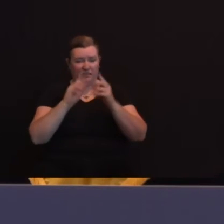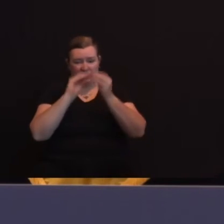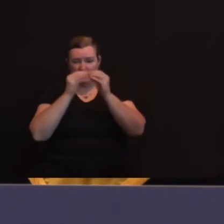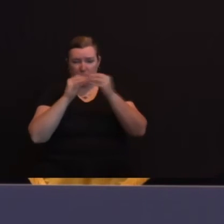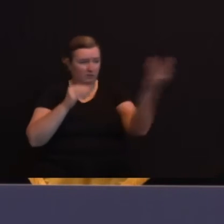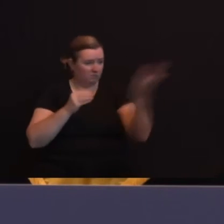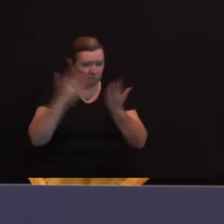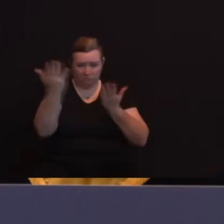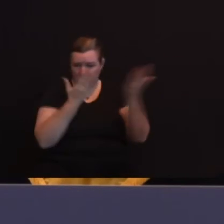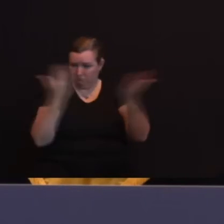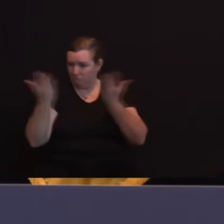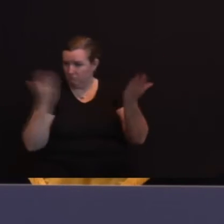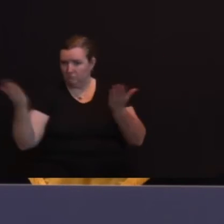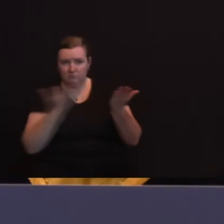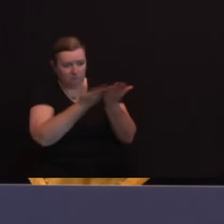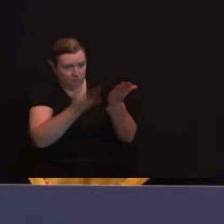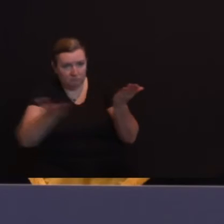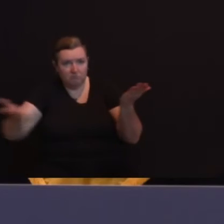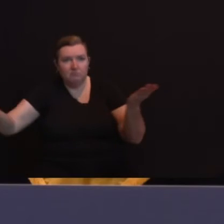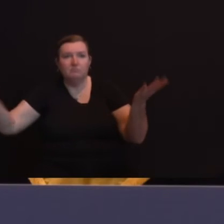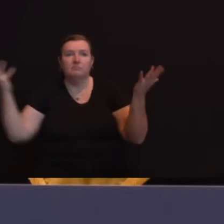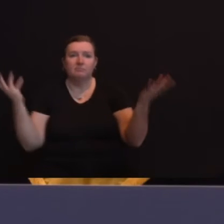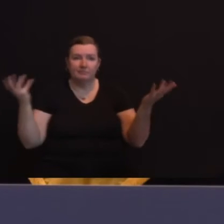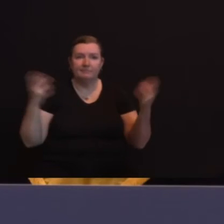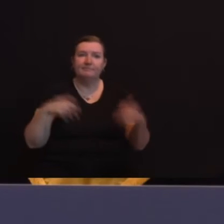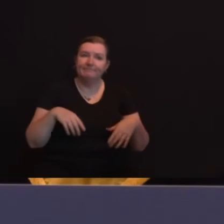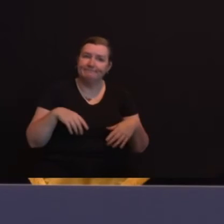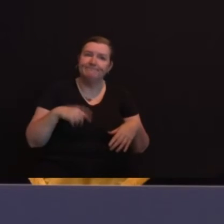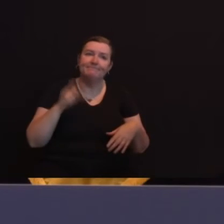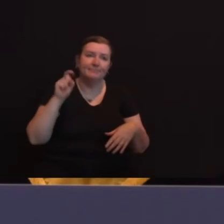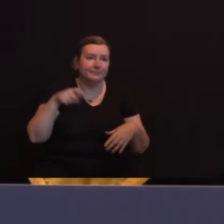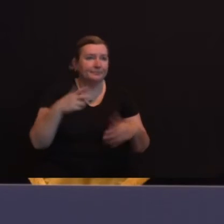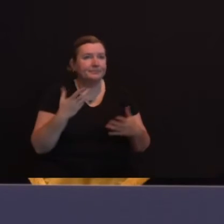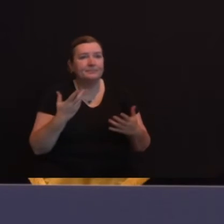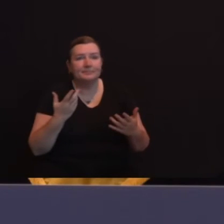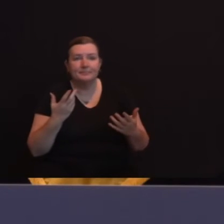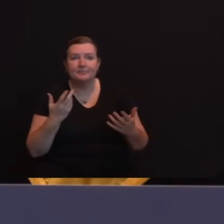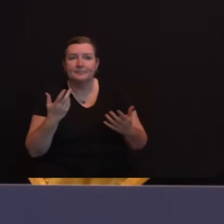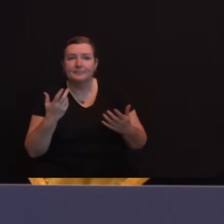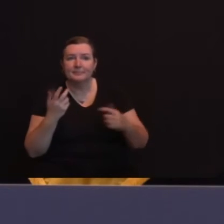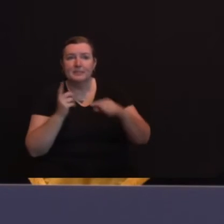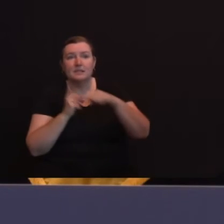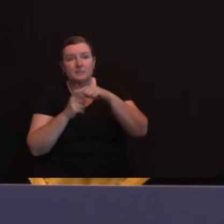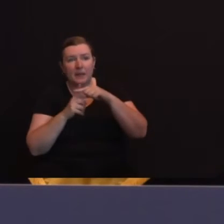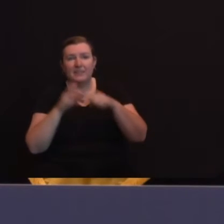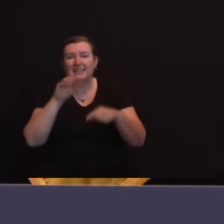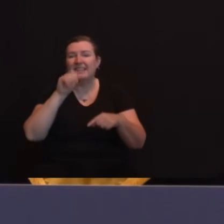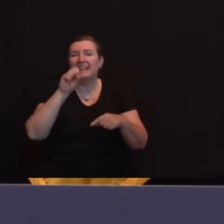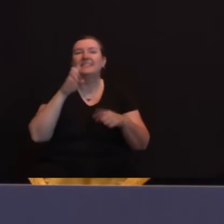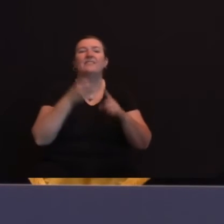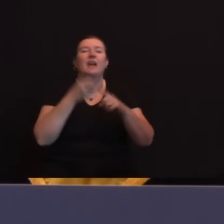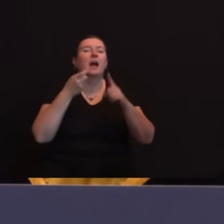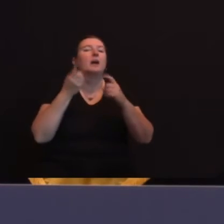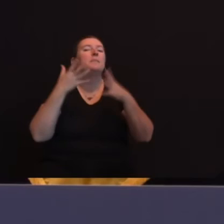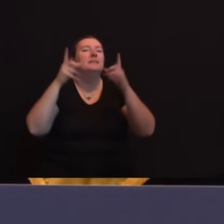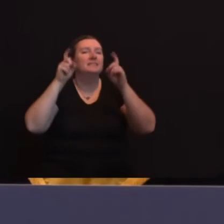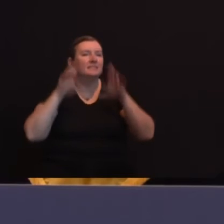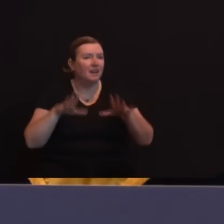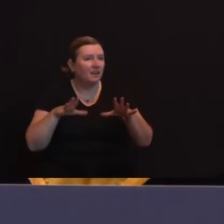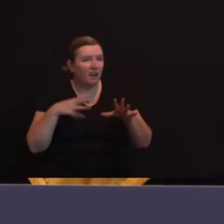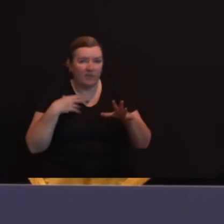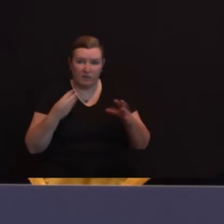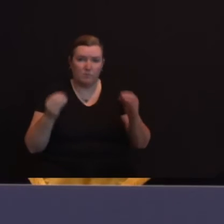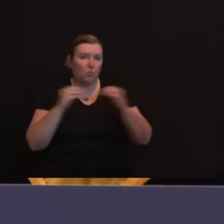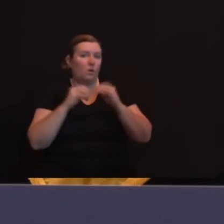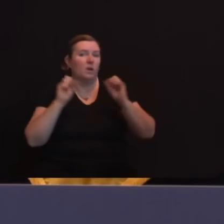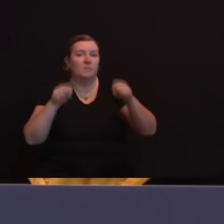positive cases, but you've got that question of the denominator and the fact that we have a lot more testing capacity today, but